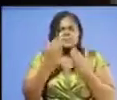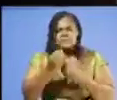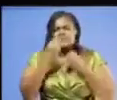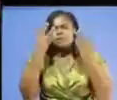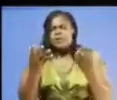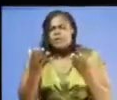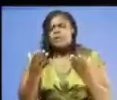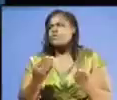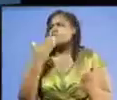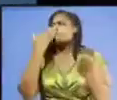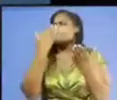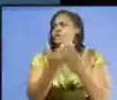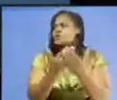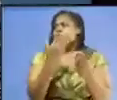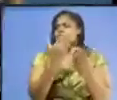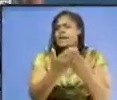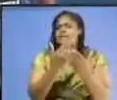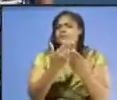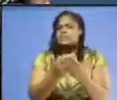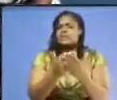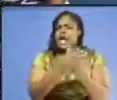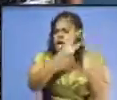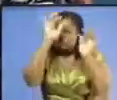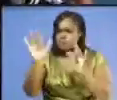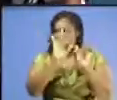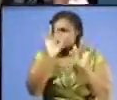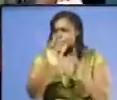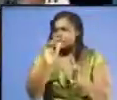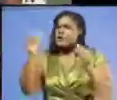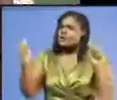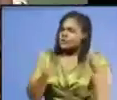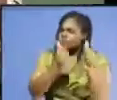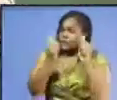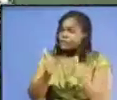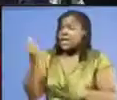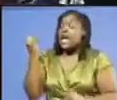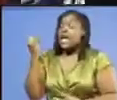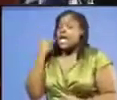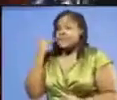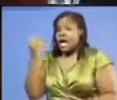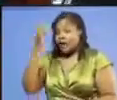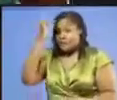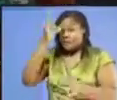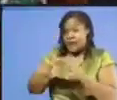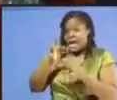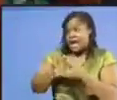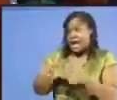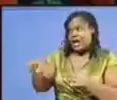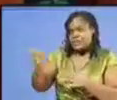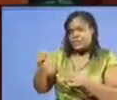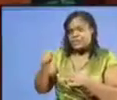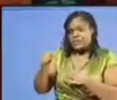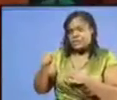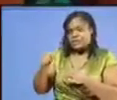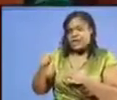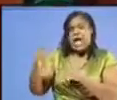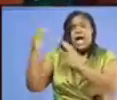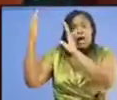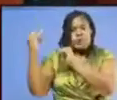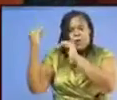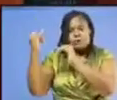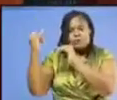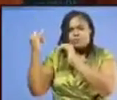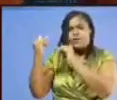mercy will follow you. If you have faith and hope, goodness and